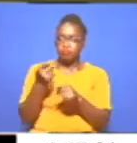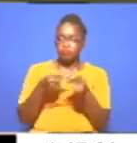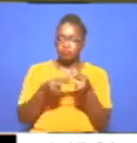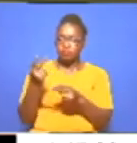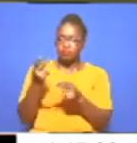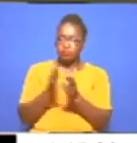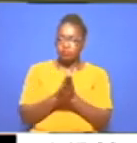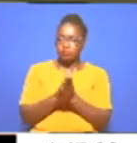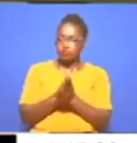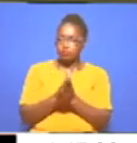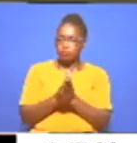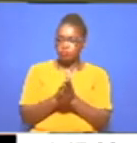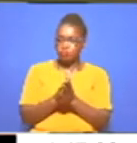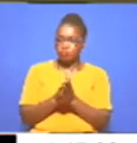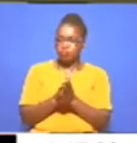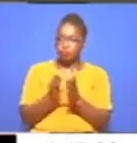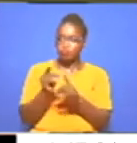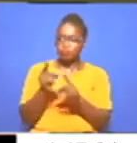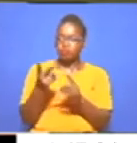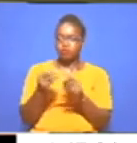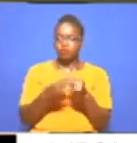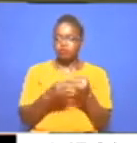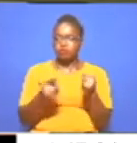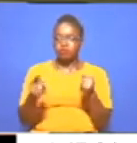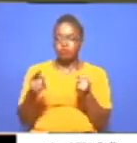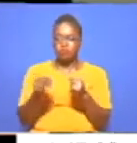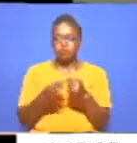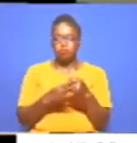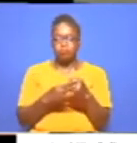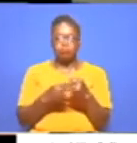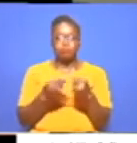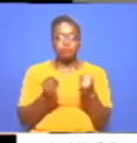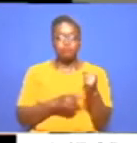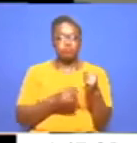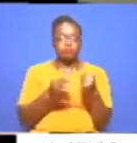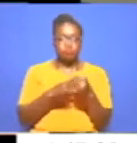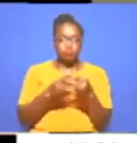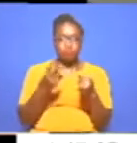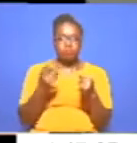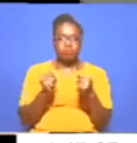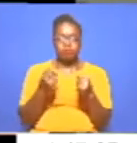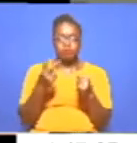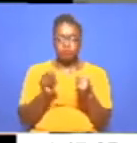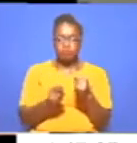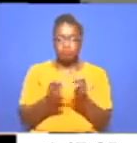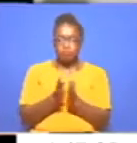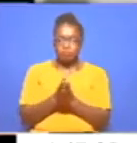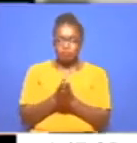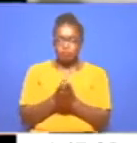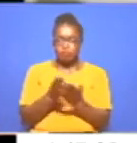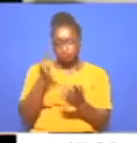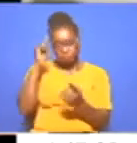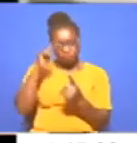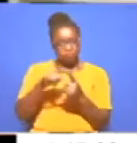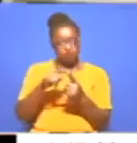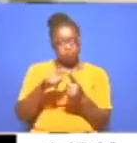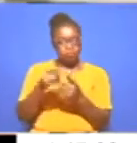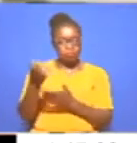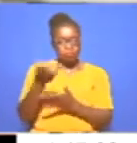for July 28th to 8th August in Birmingham, England. The Kenya Squash Association targets to use such tournaments